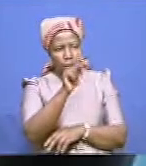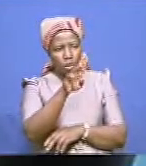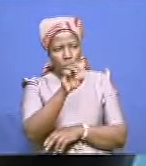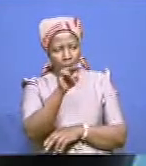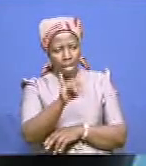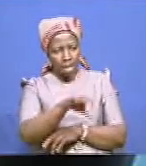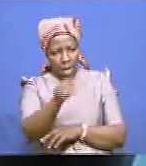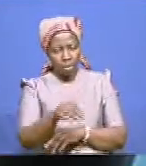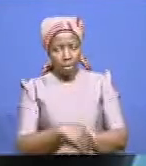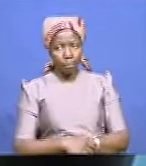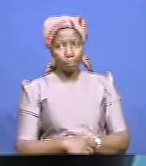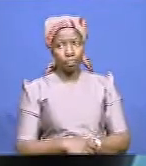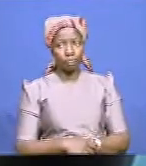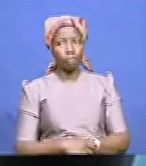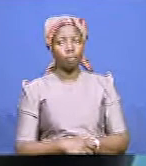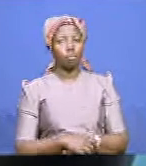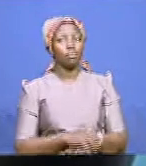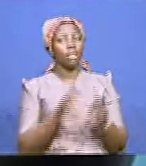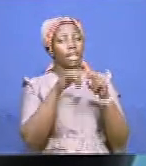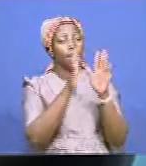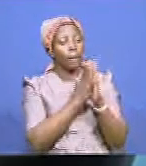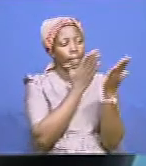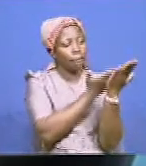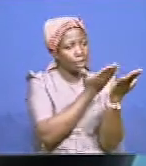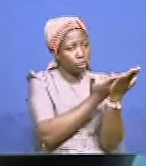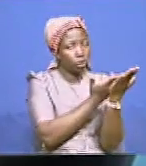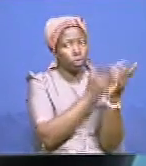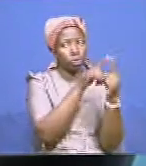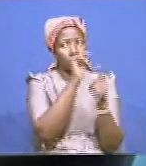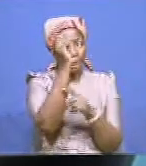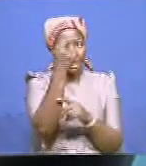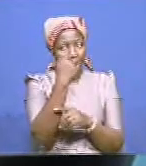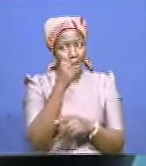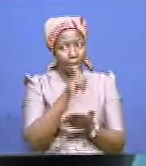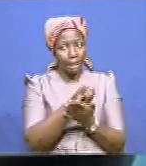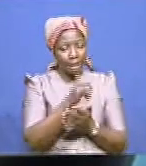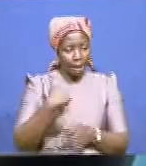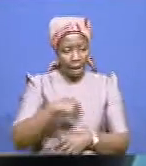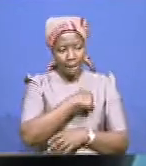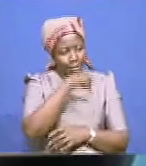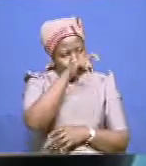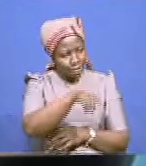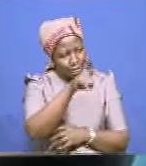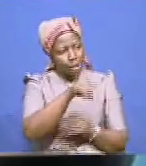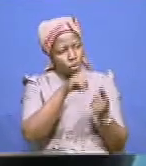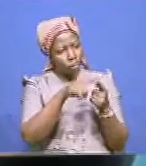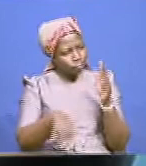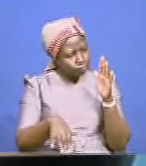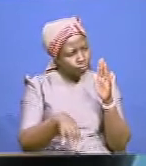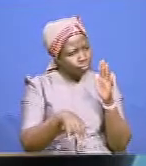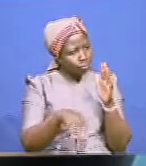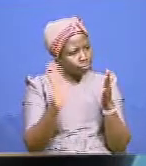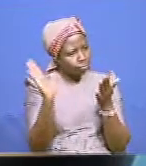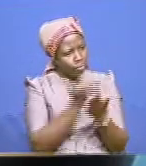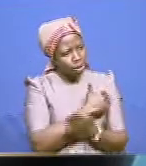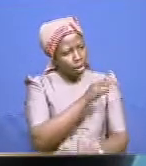please. It began with a petition to the president that we need to do away with Makueni County and